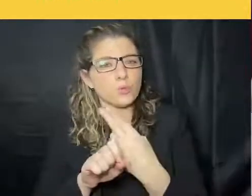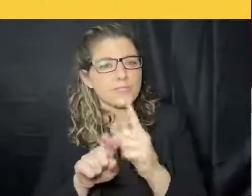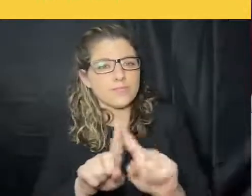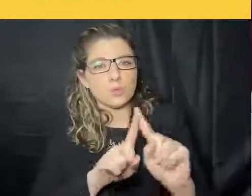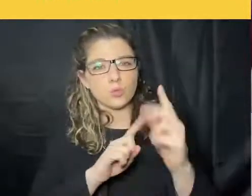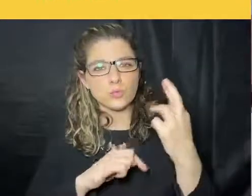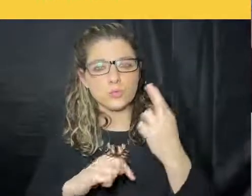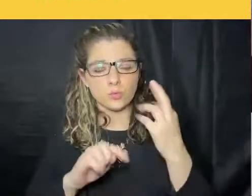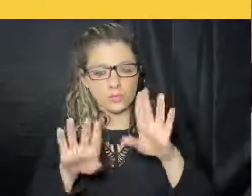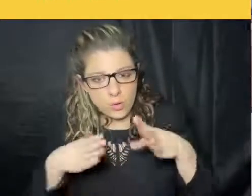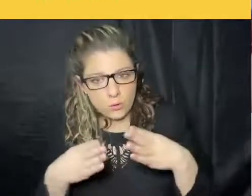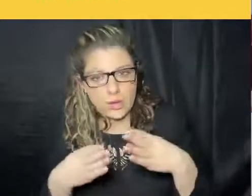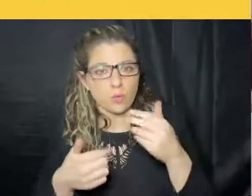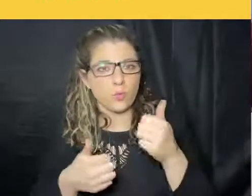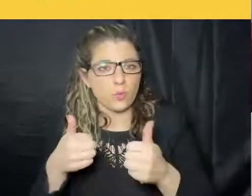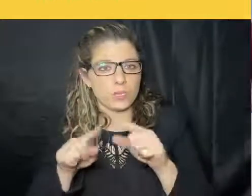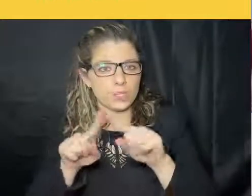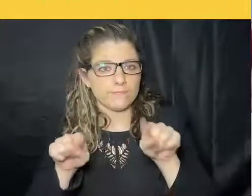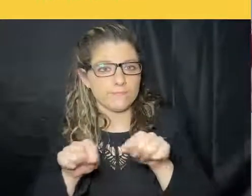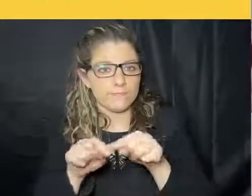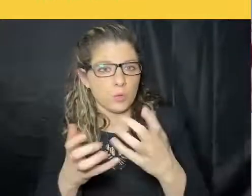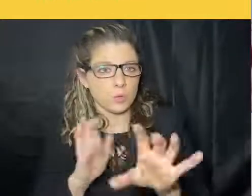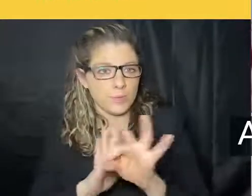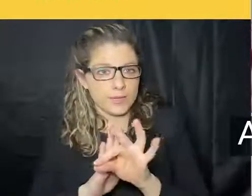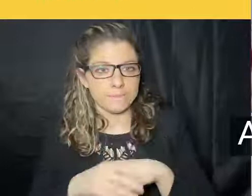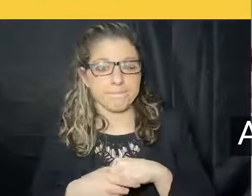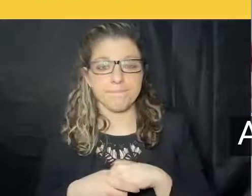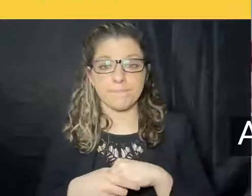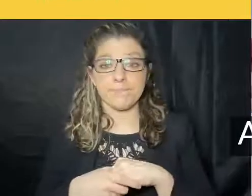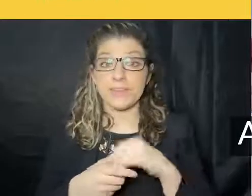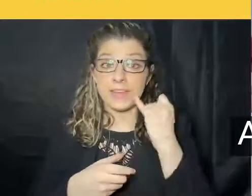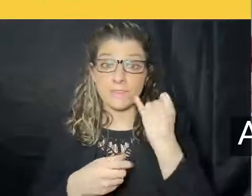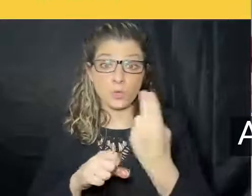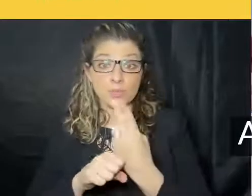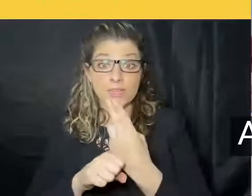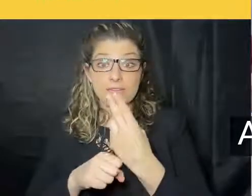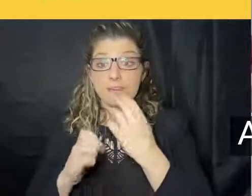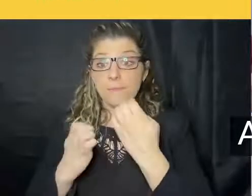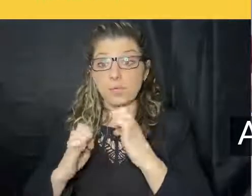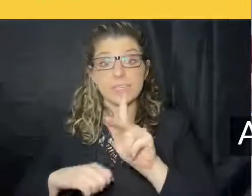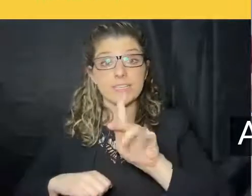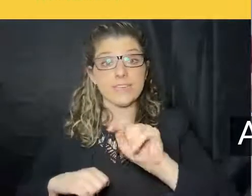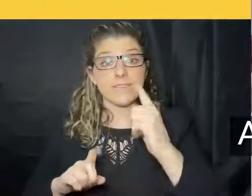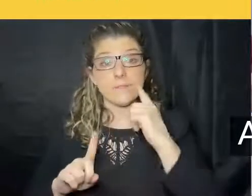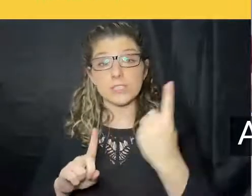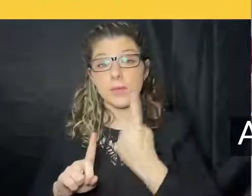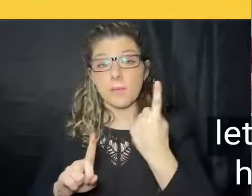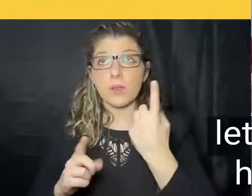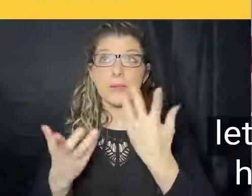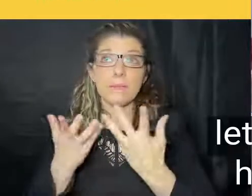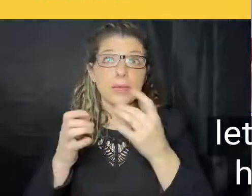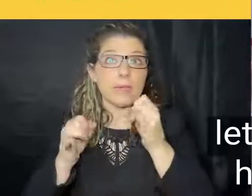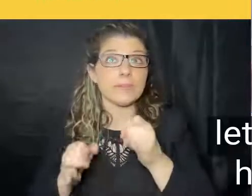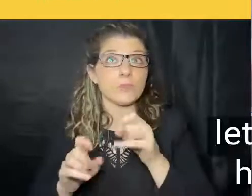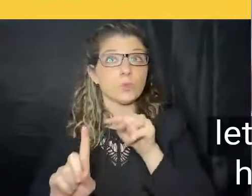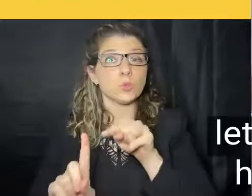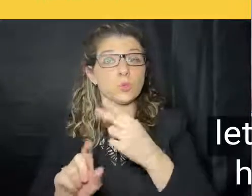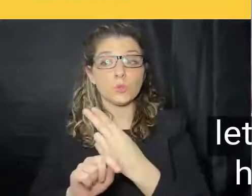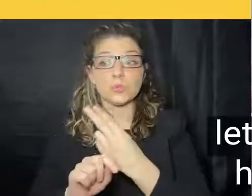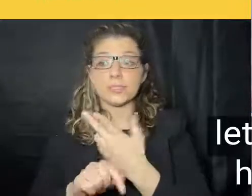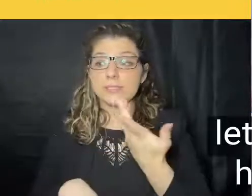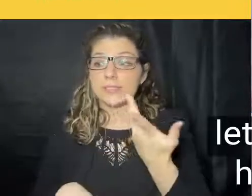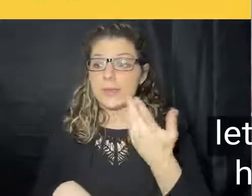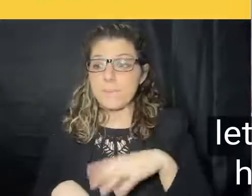it on the bottom? To help narrow that down. And if you're including this in an emergency kit for somebody, let's say it's an individual